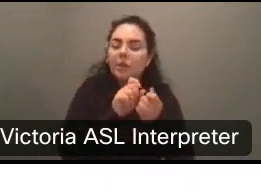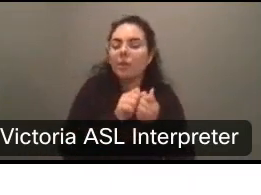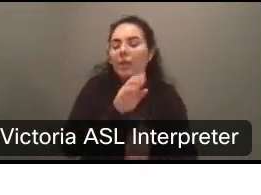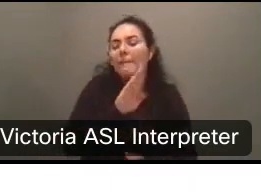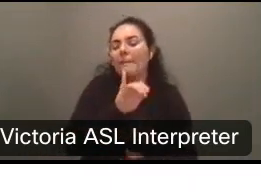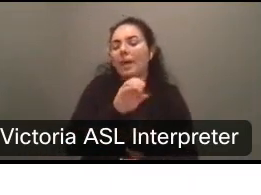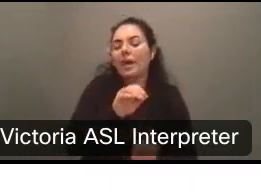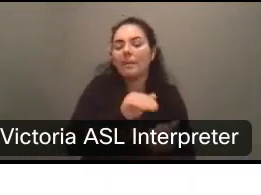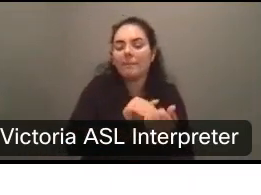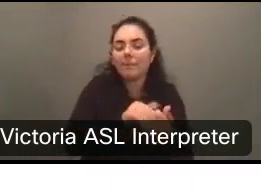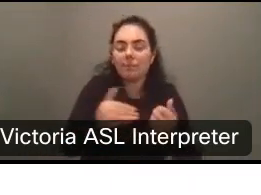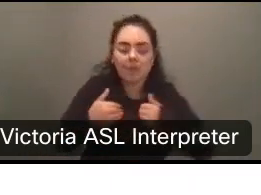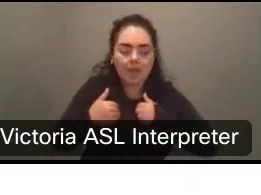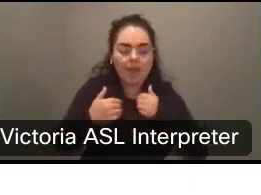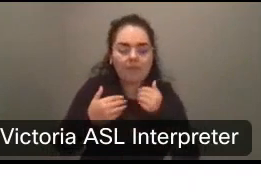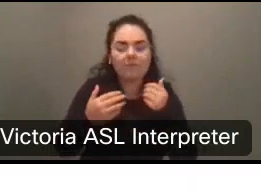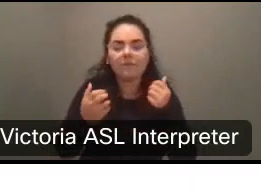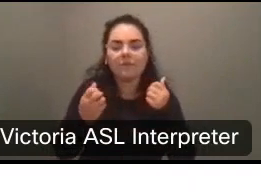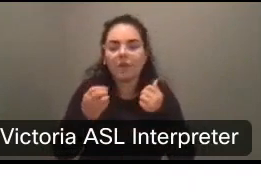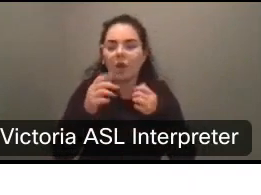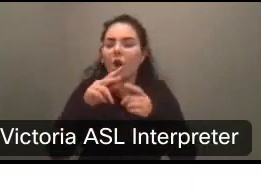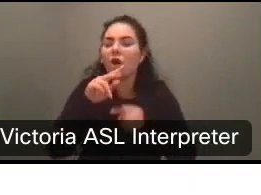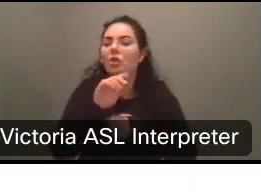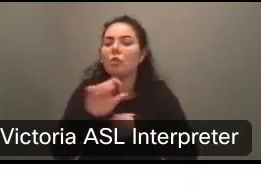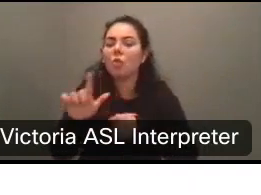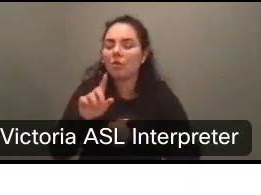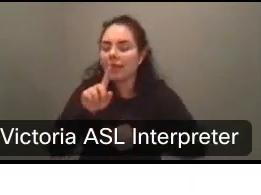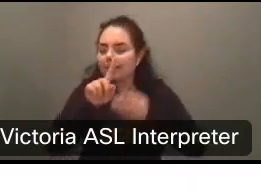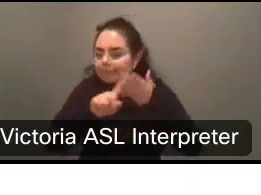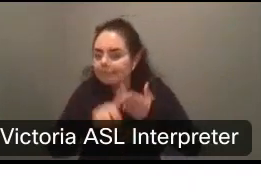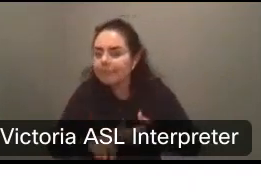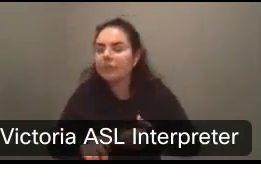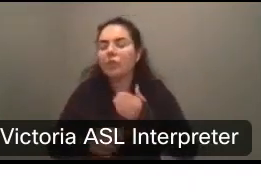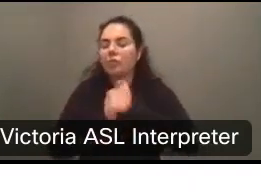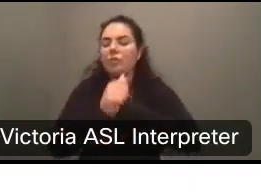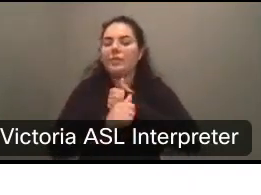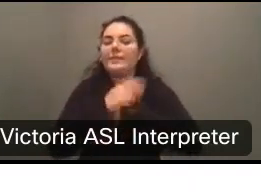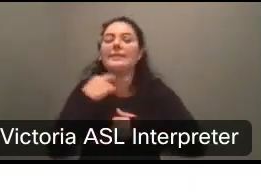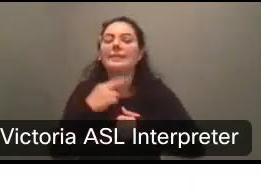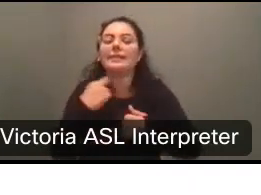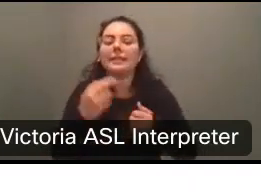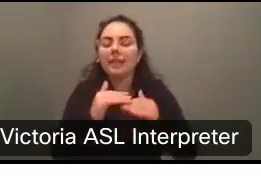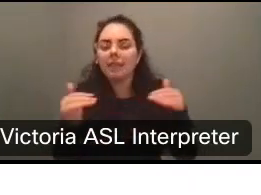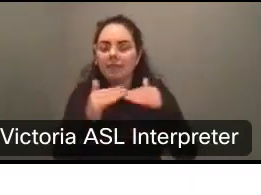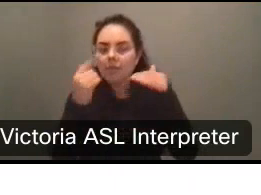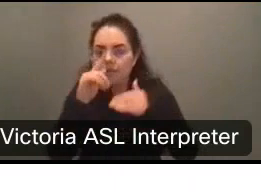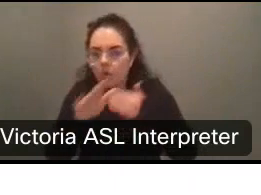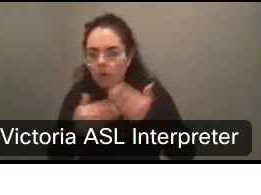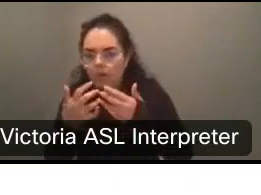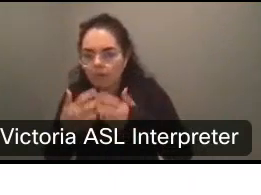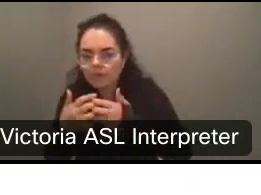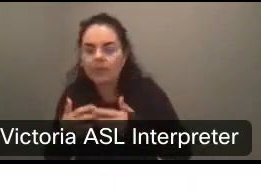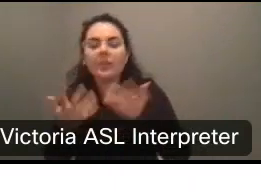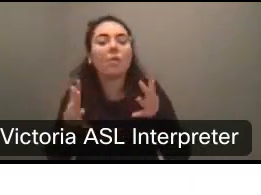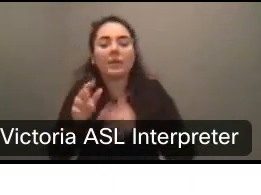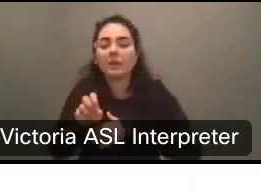have an inventory tool that assesses the risk level for all of our biomed devices that has been deployed and